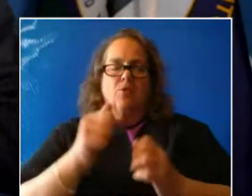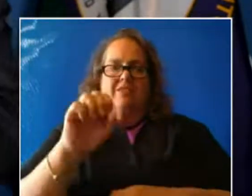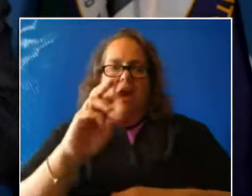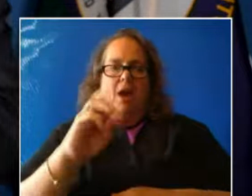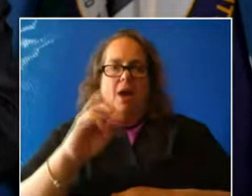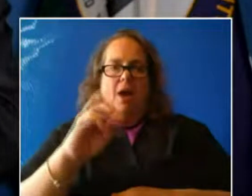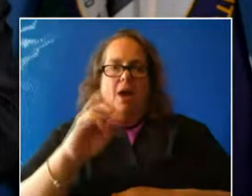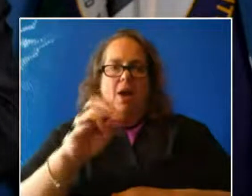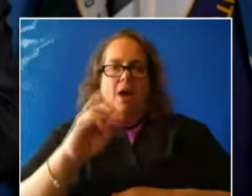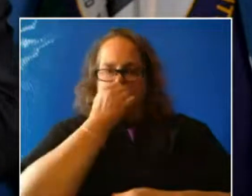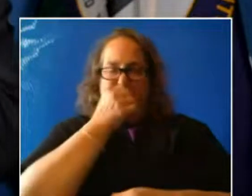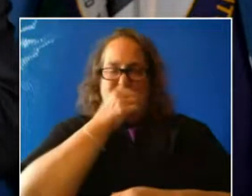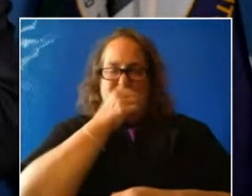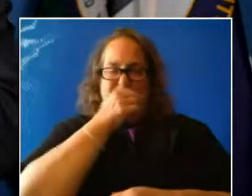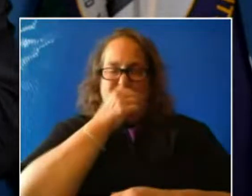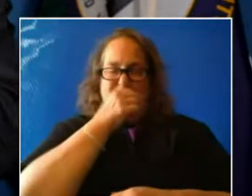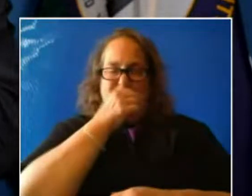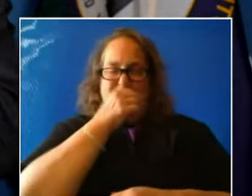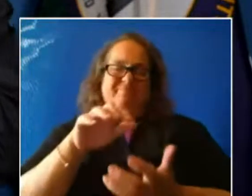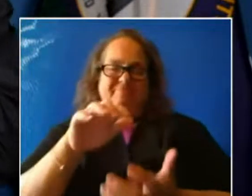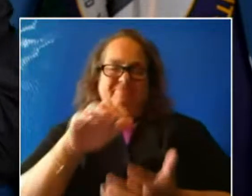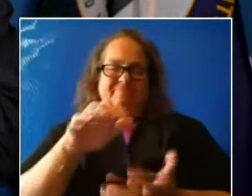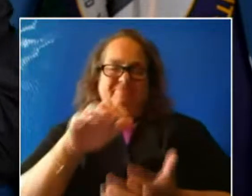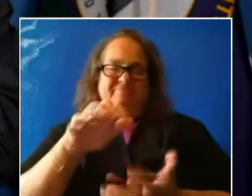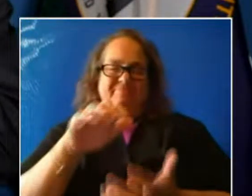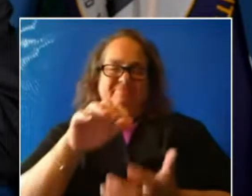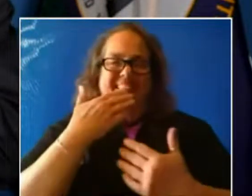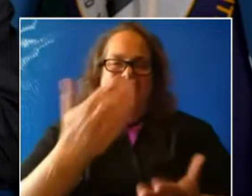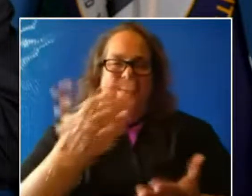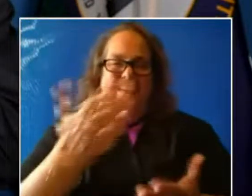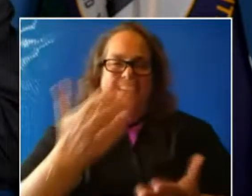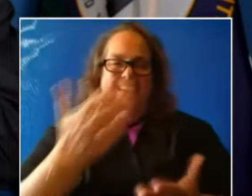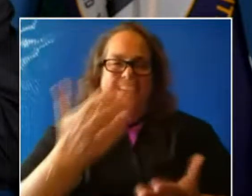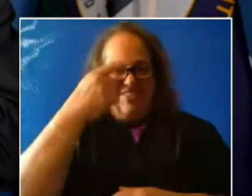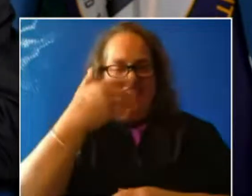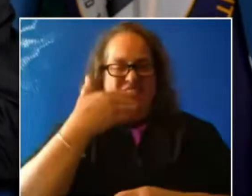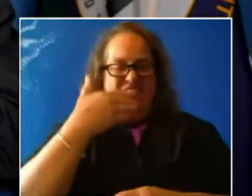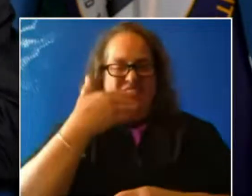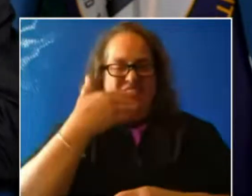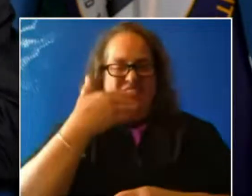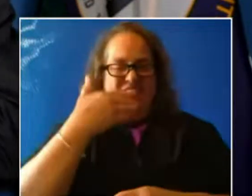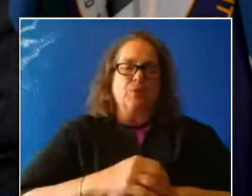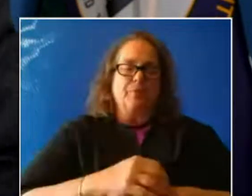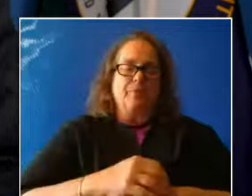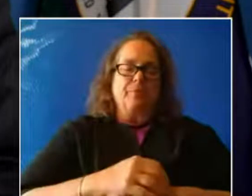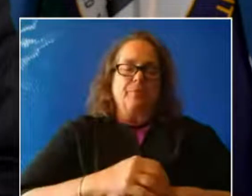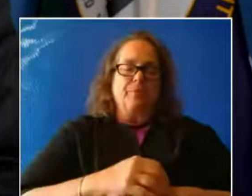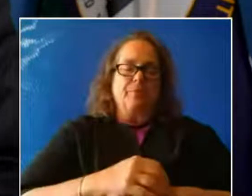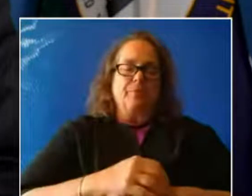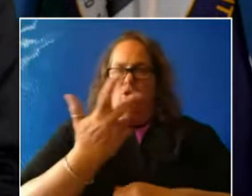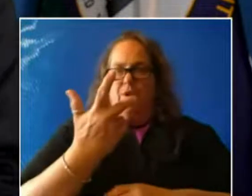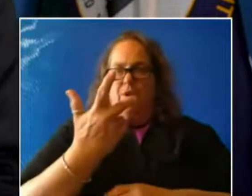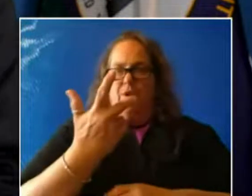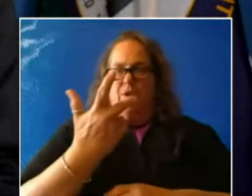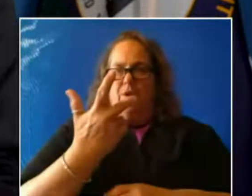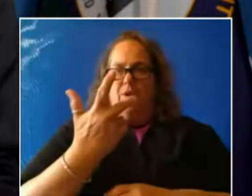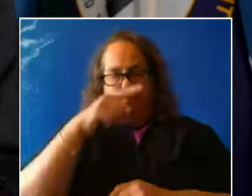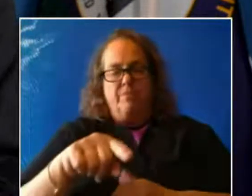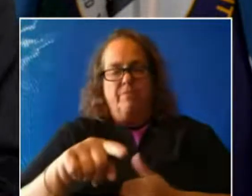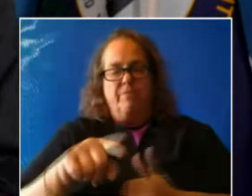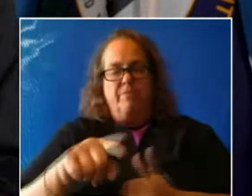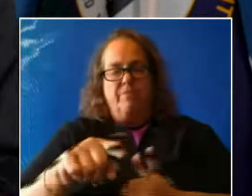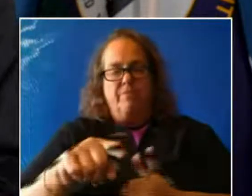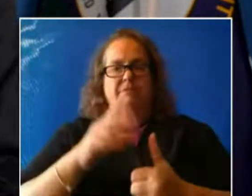Thank you, Governor. Good afternoon to you. I got three quick ones for you here. The first one, the 50% rule that you all